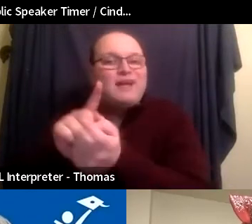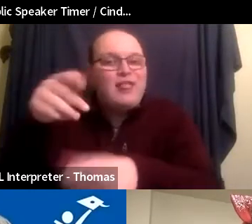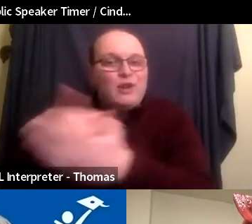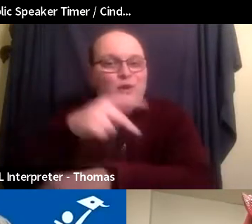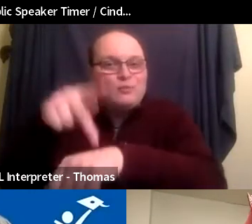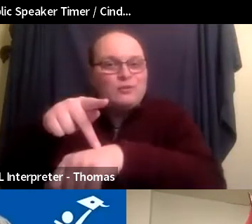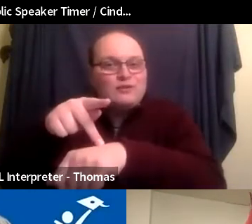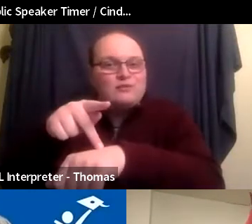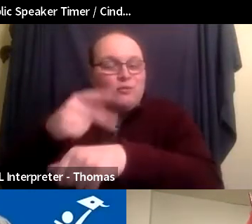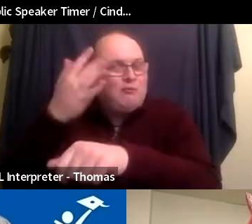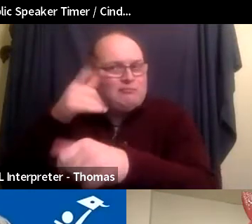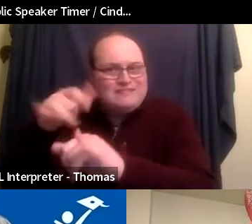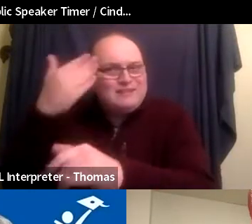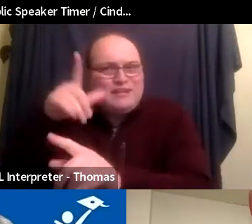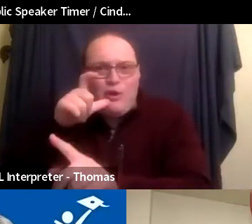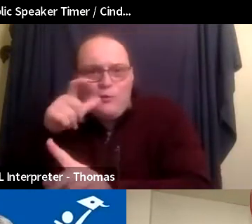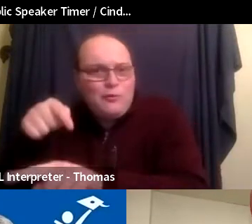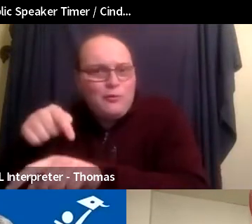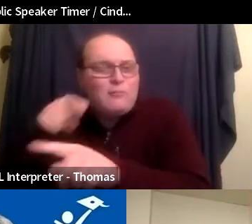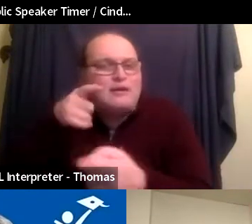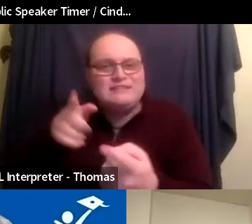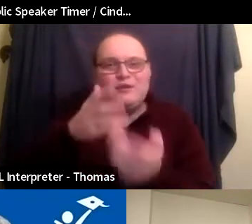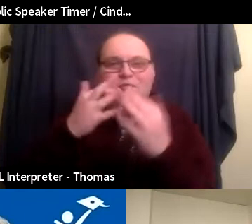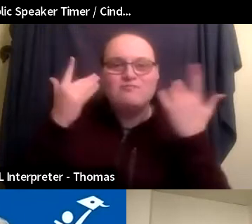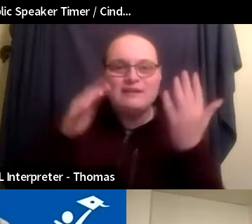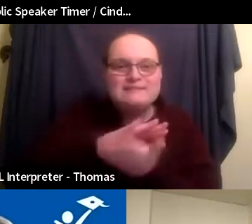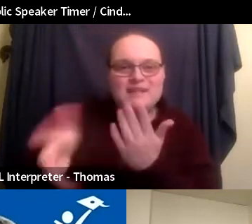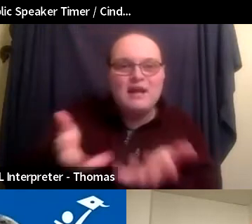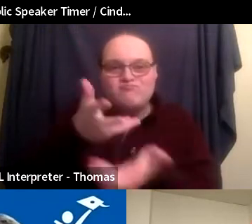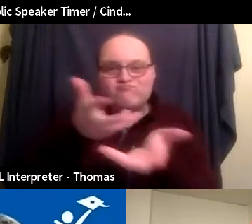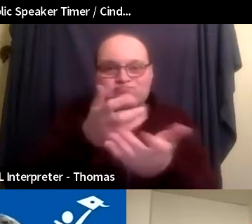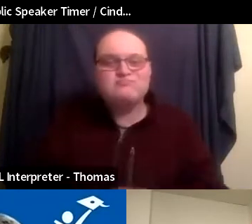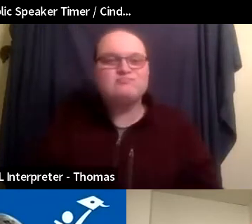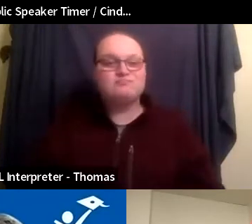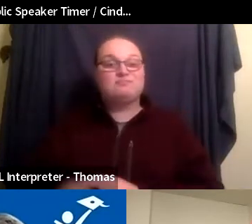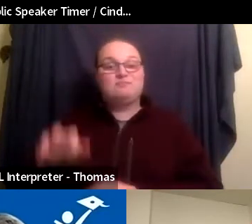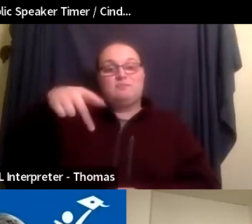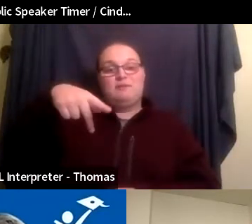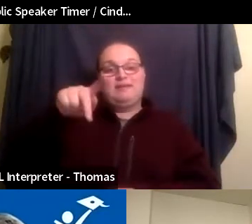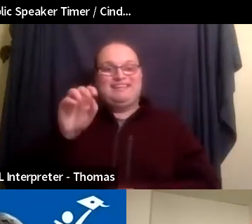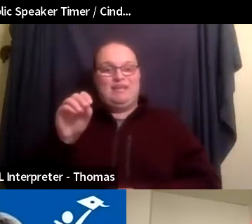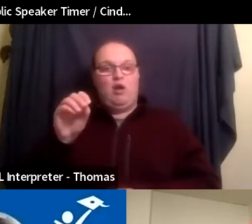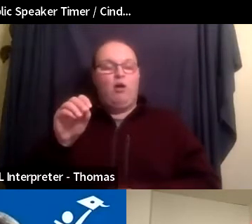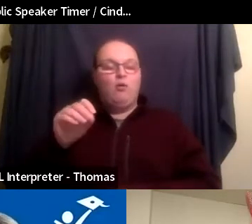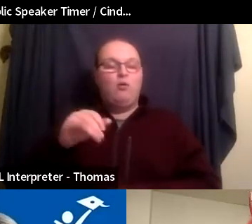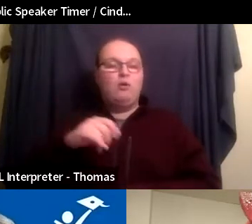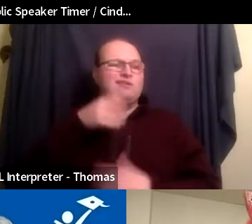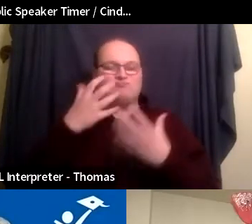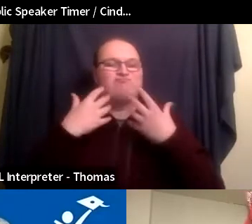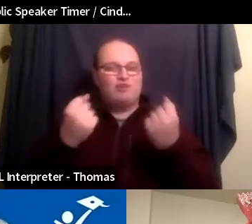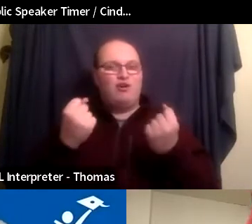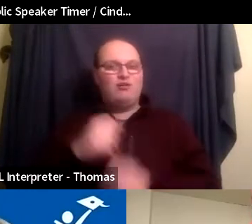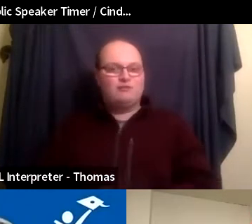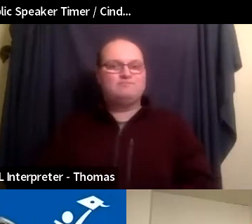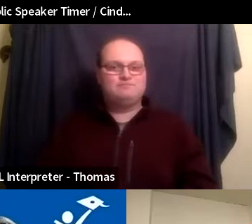good hands. The PTO presence at Pointer Ridge, strong, dynamic. Schools like this,